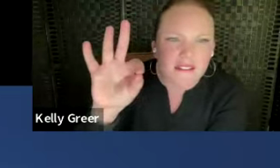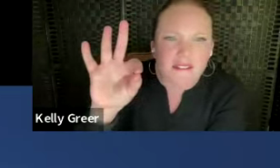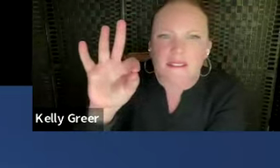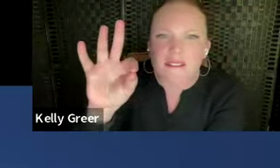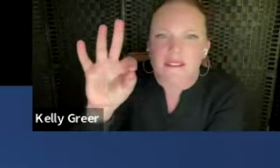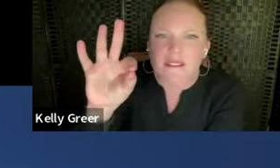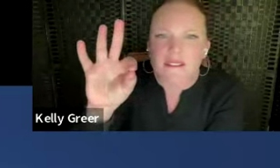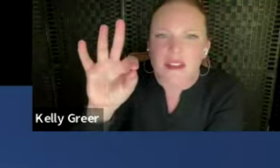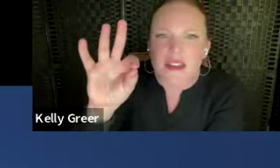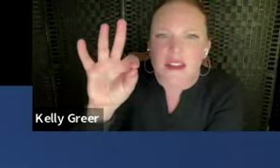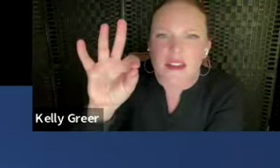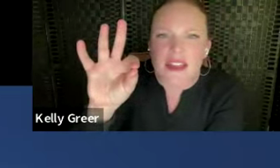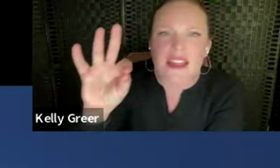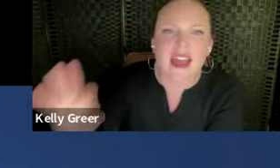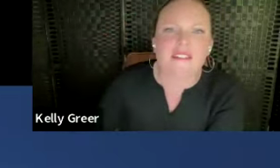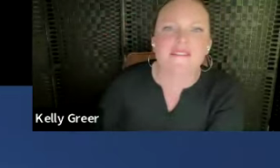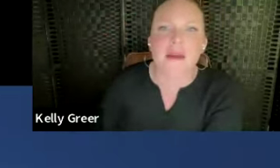DC